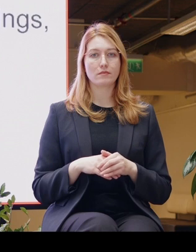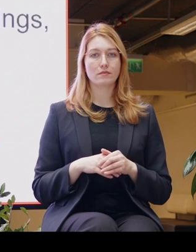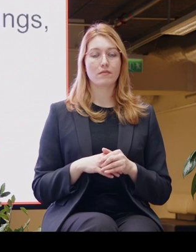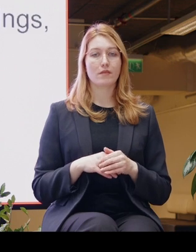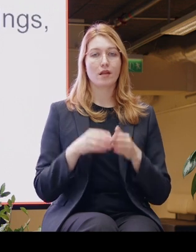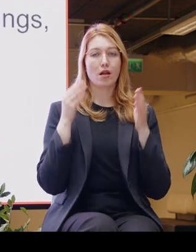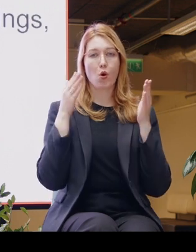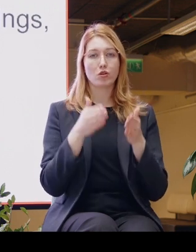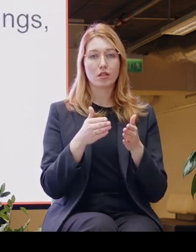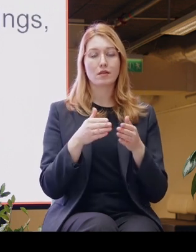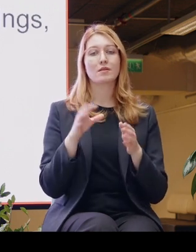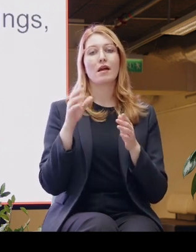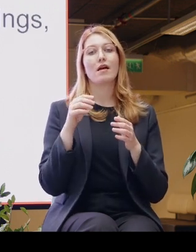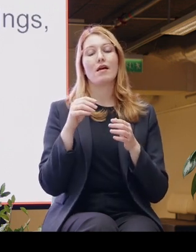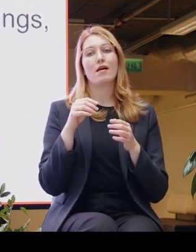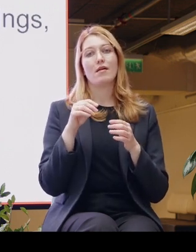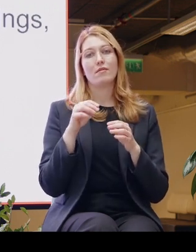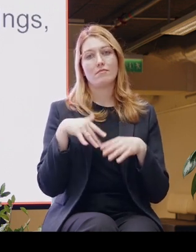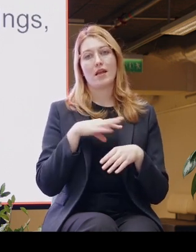Focus and making the choices.